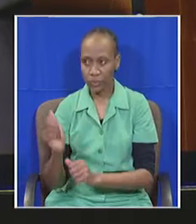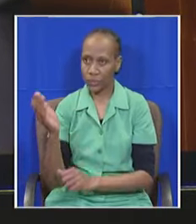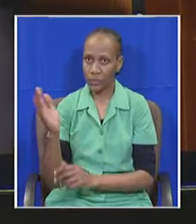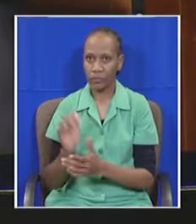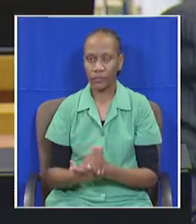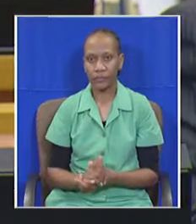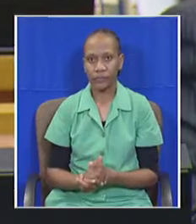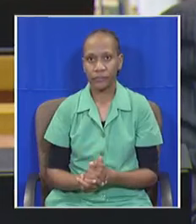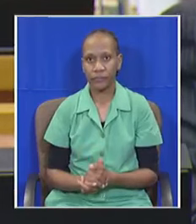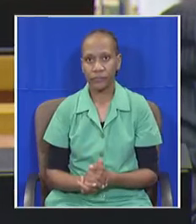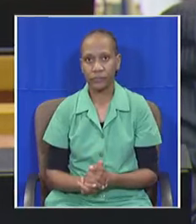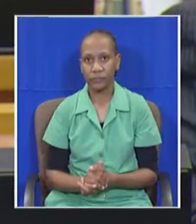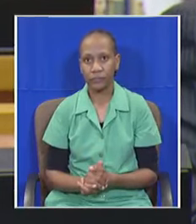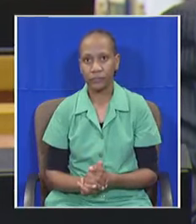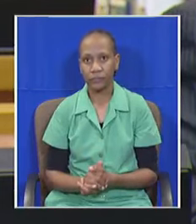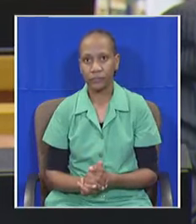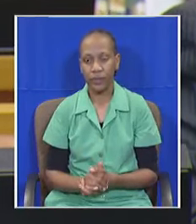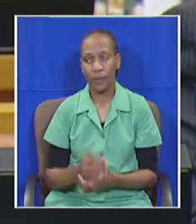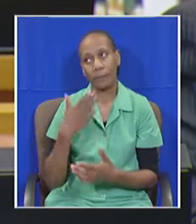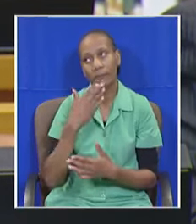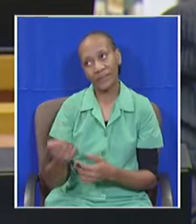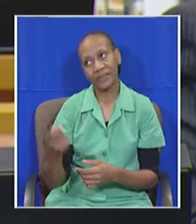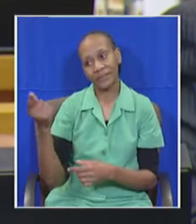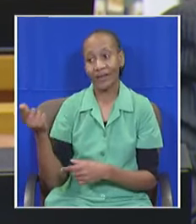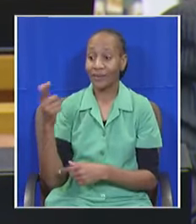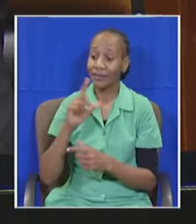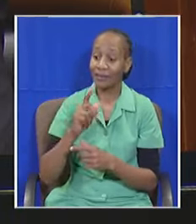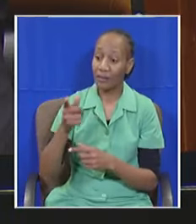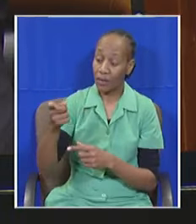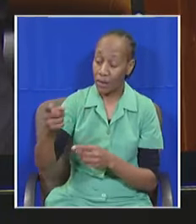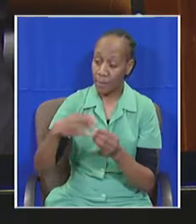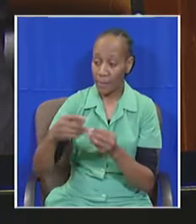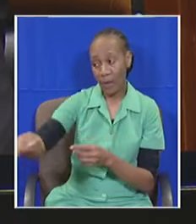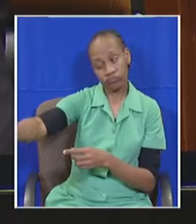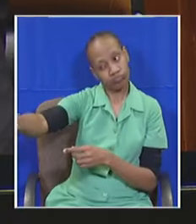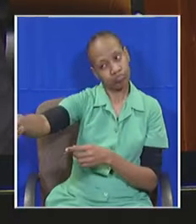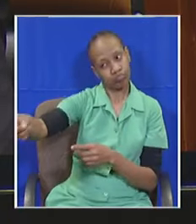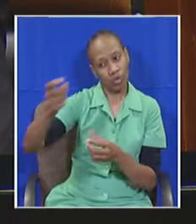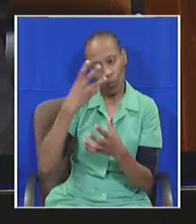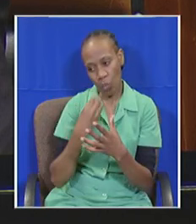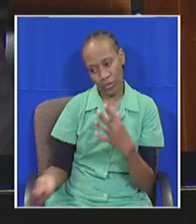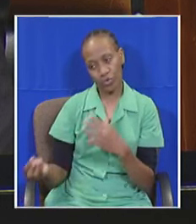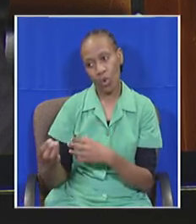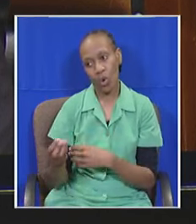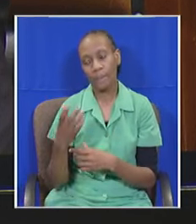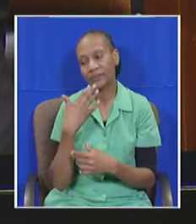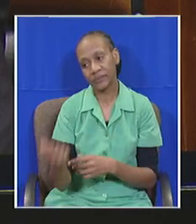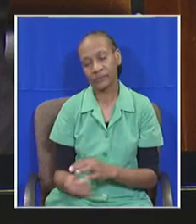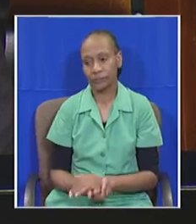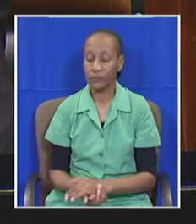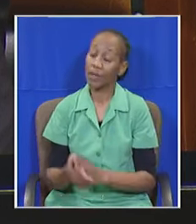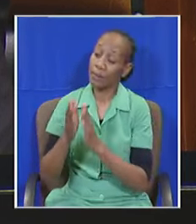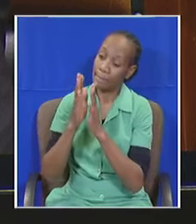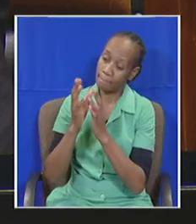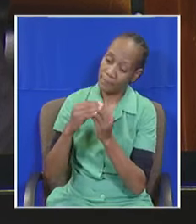you ask that honourable member to honourable withdraw what he has just said? Honourable Mbatha, can we please respect one